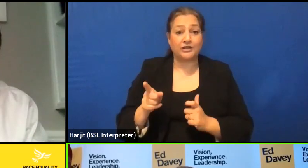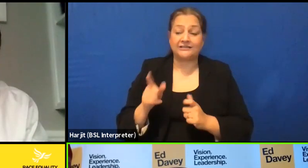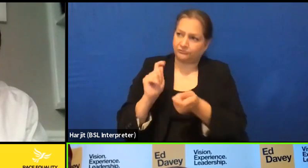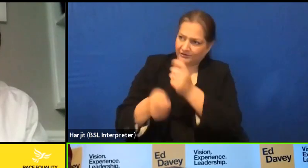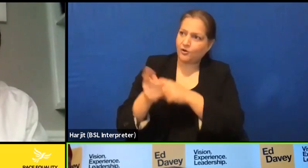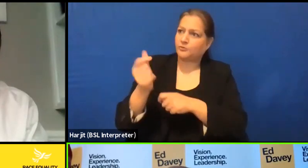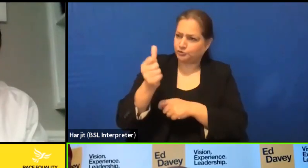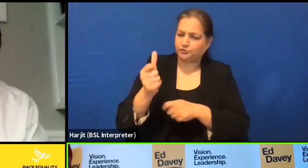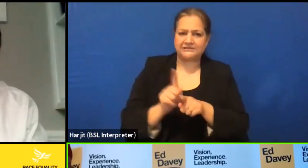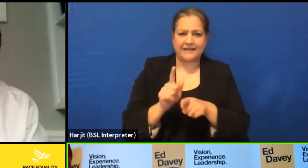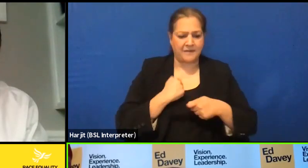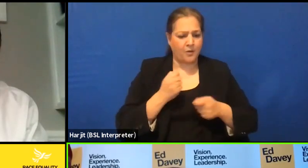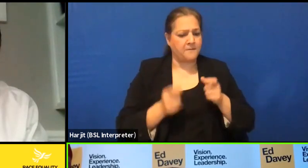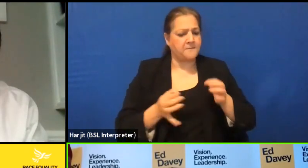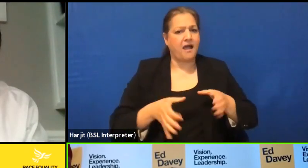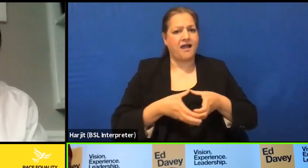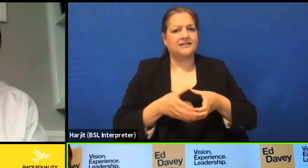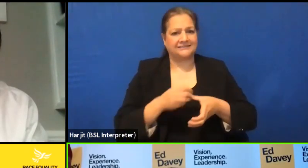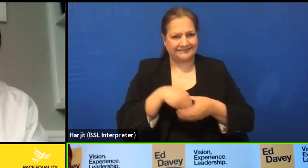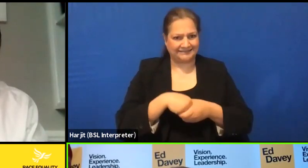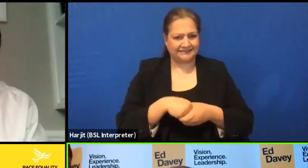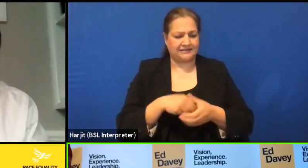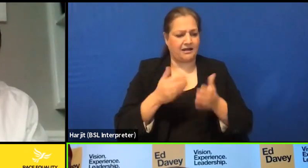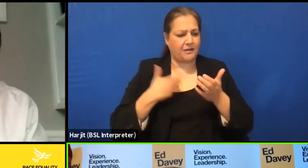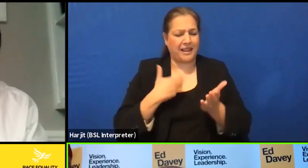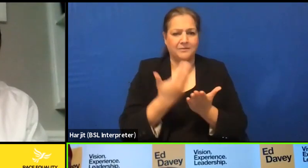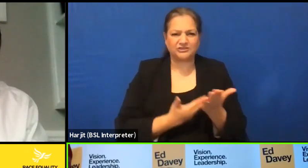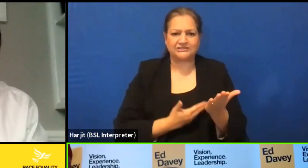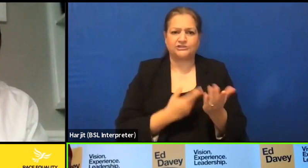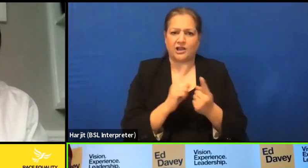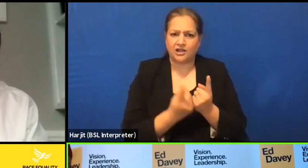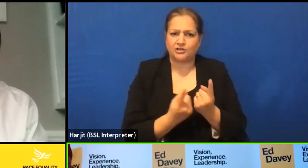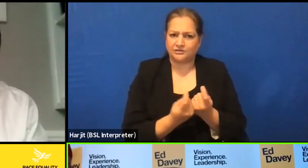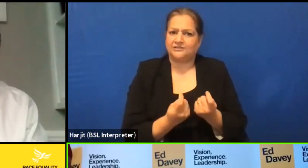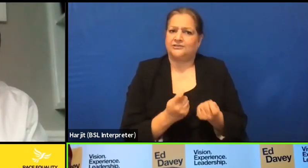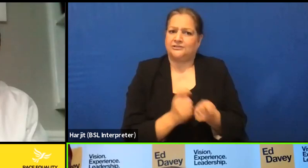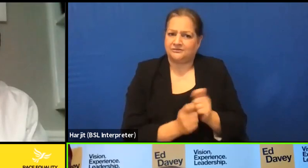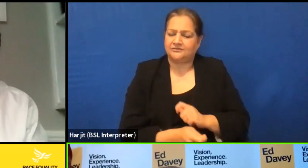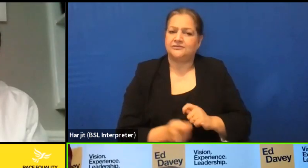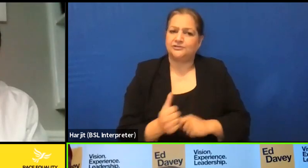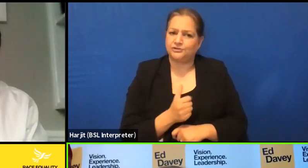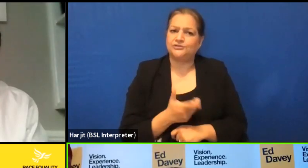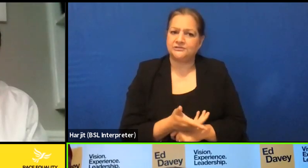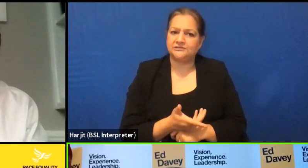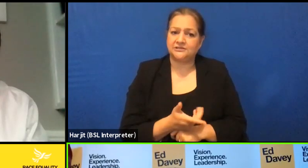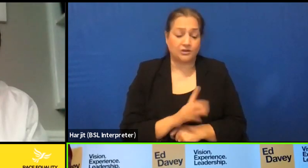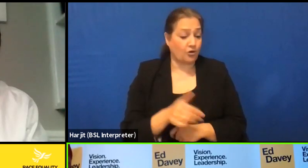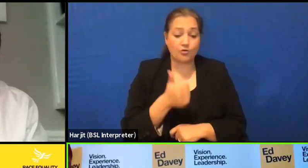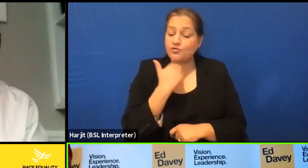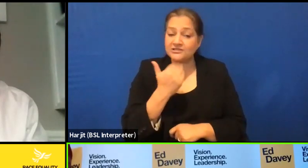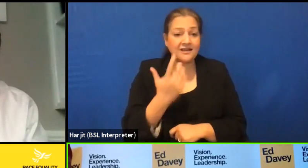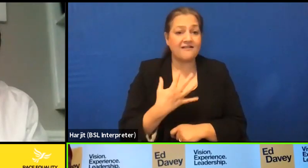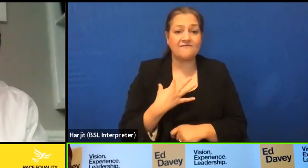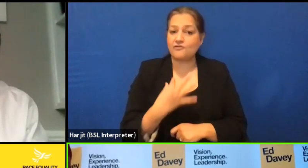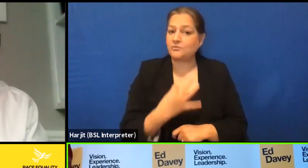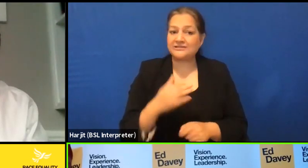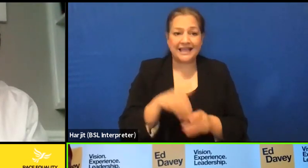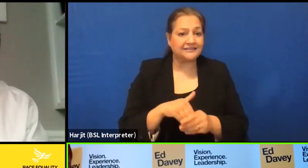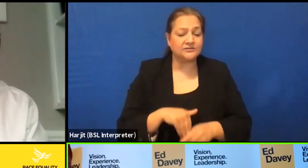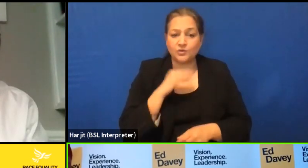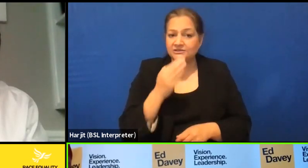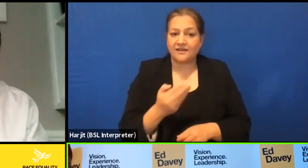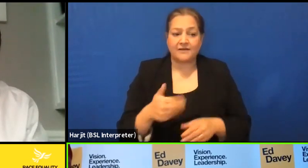our institution, our complaint procedures. And it's just not good enough that they aren't representative, that they don't have